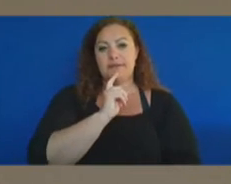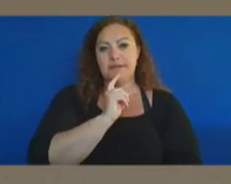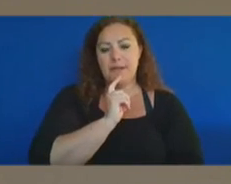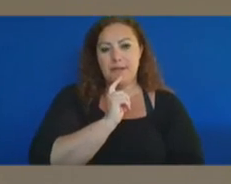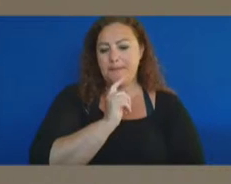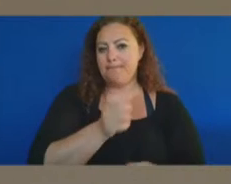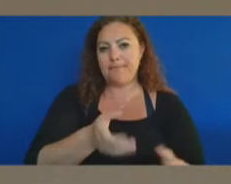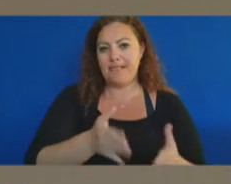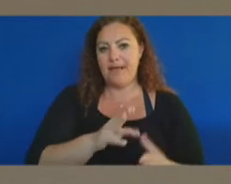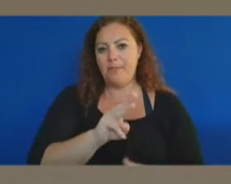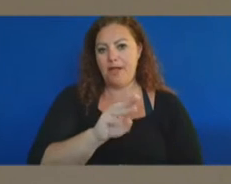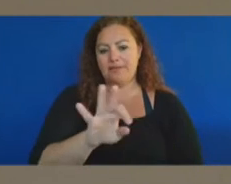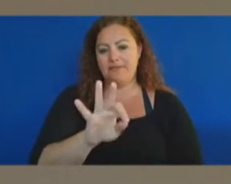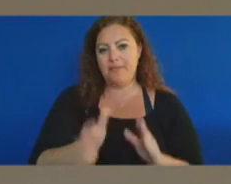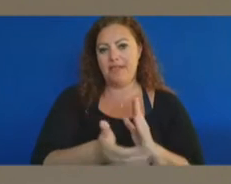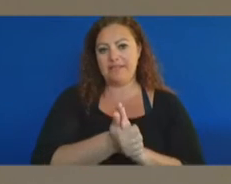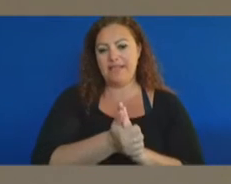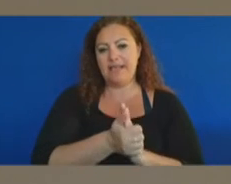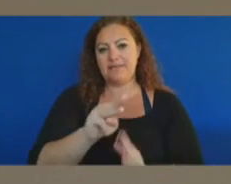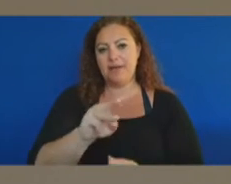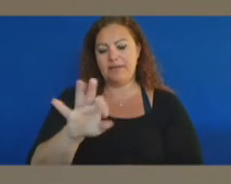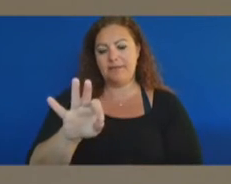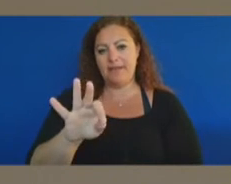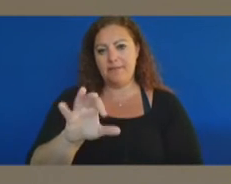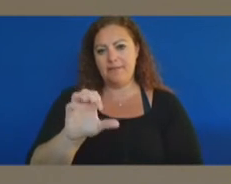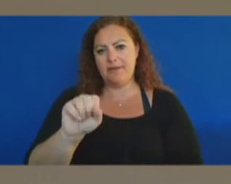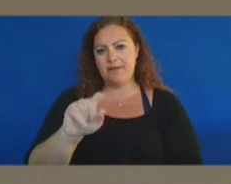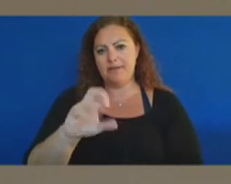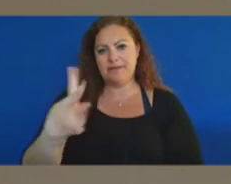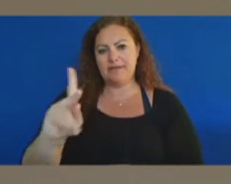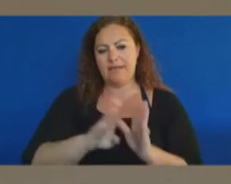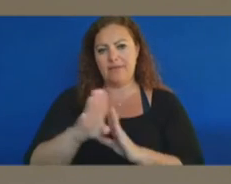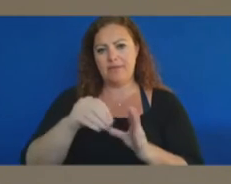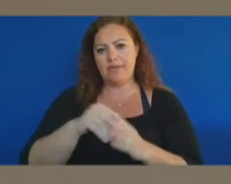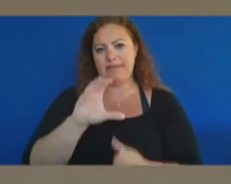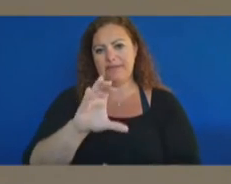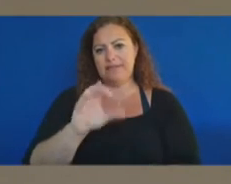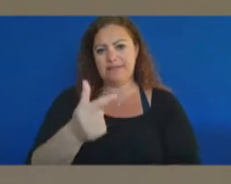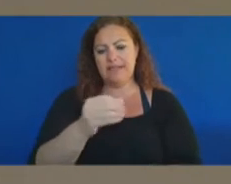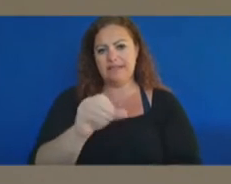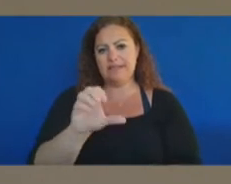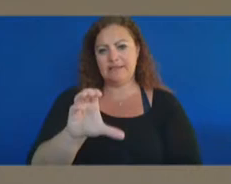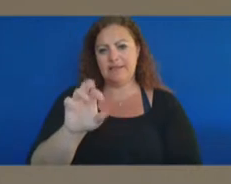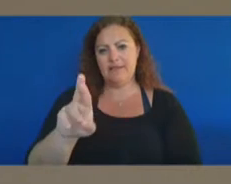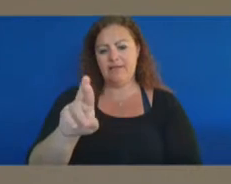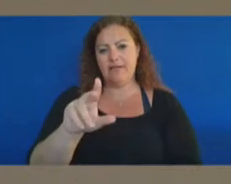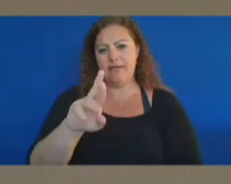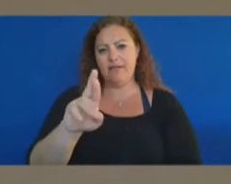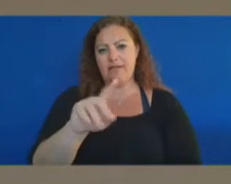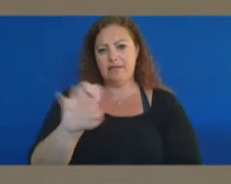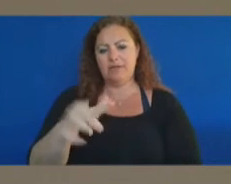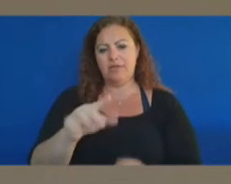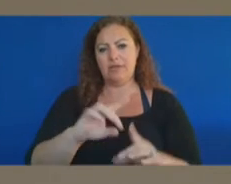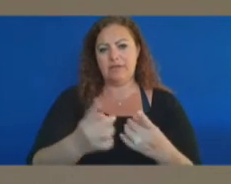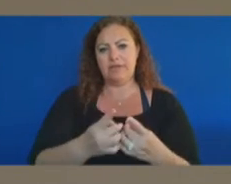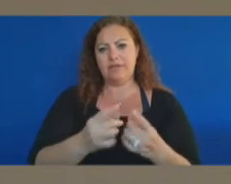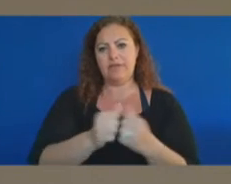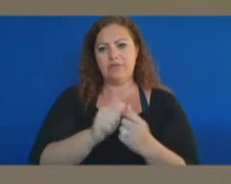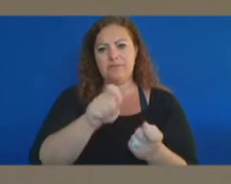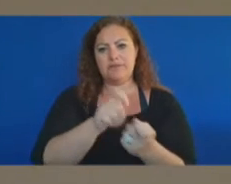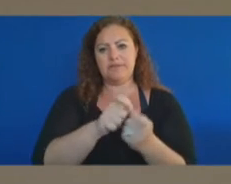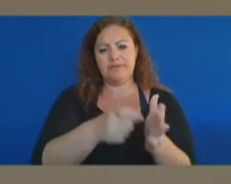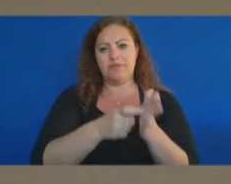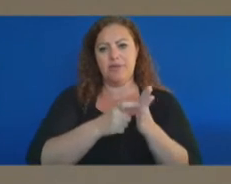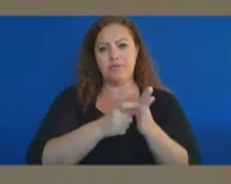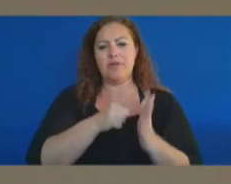family attached and multif family stack developments in the CG and CR zoning districts under certain conditions all right who's going to